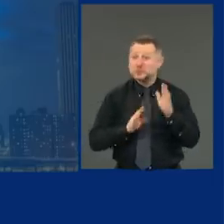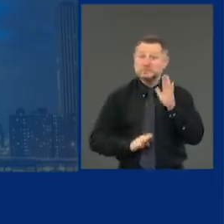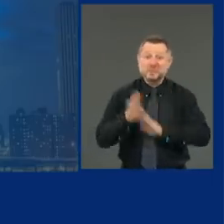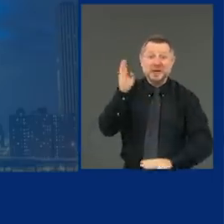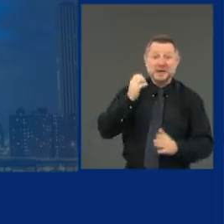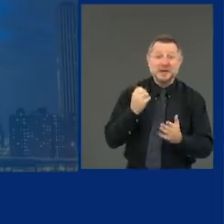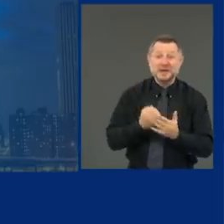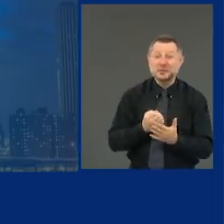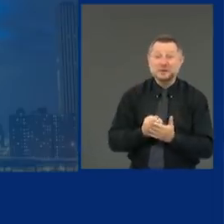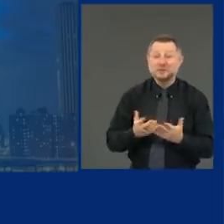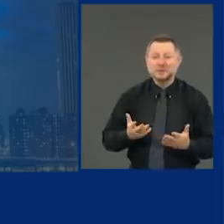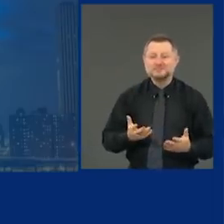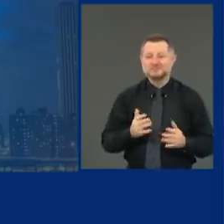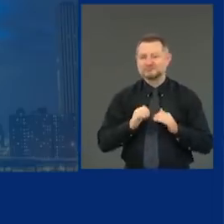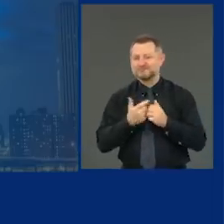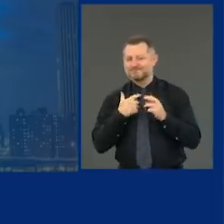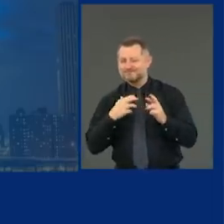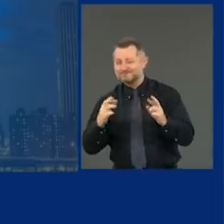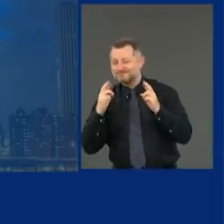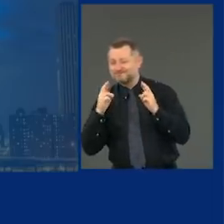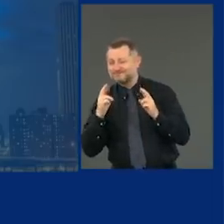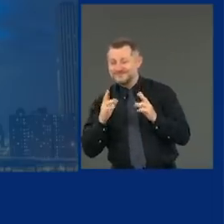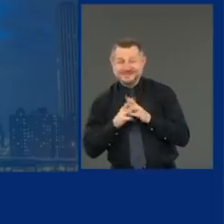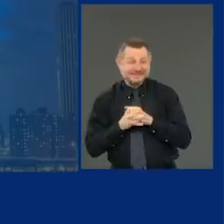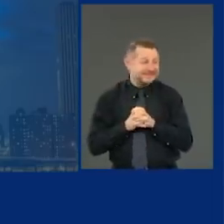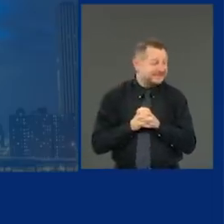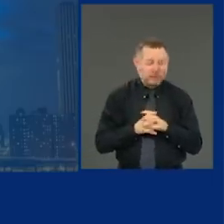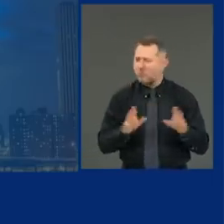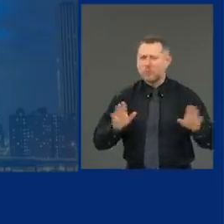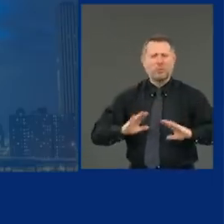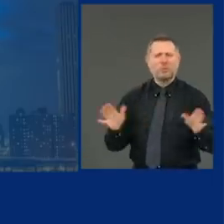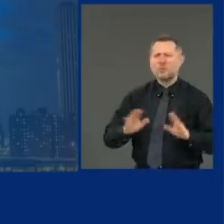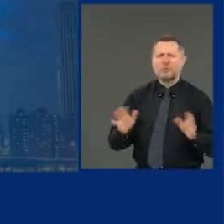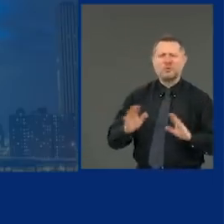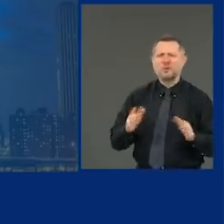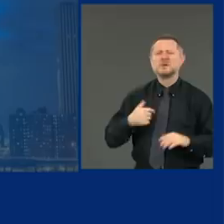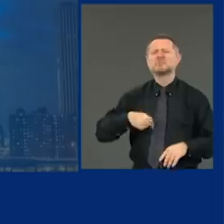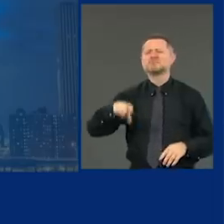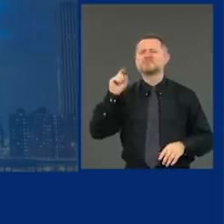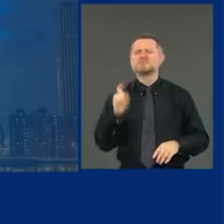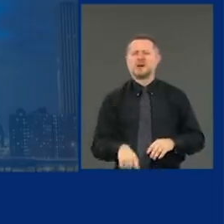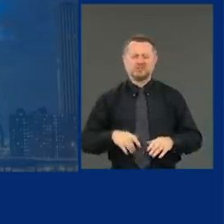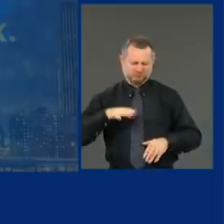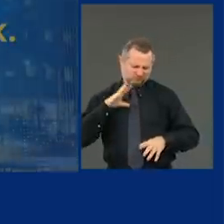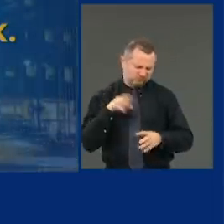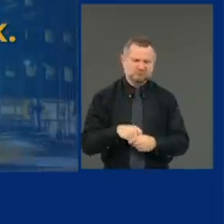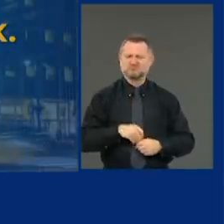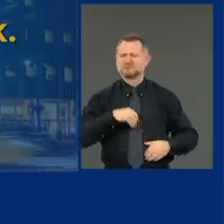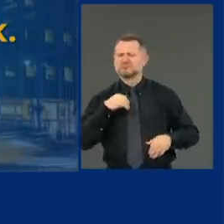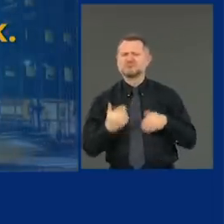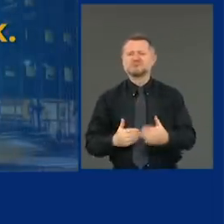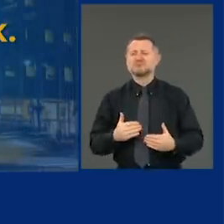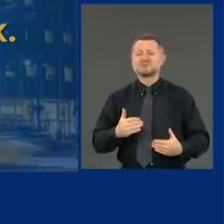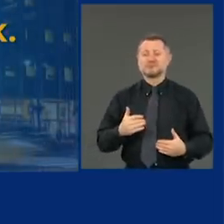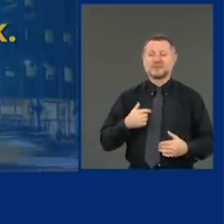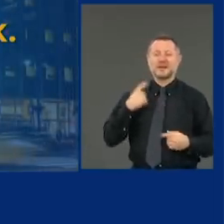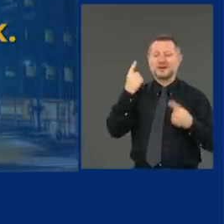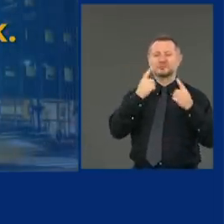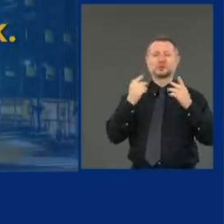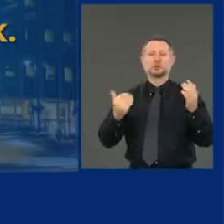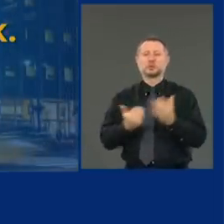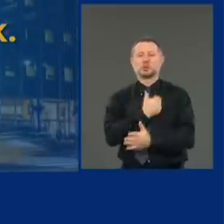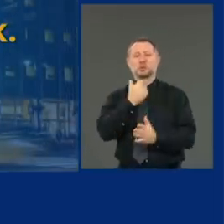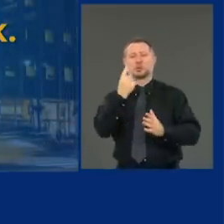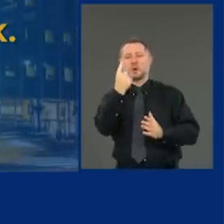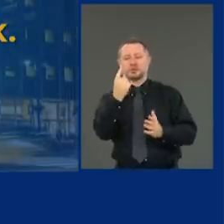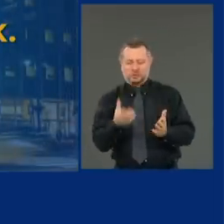so. We have to take an affirmative action. We have to be part of that. And today is page 1 of that chapter.